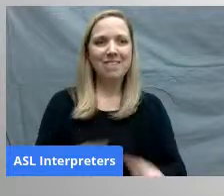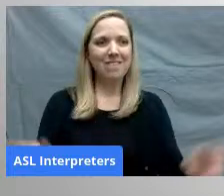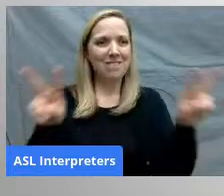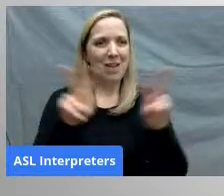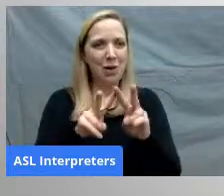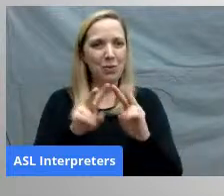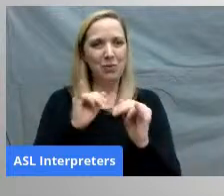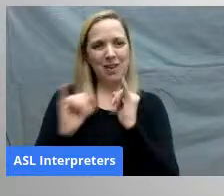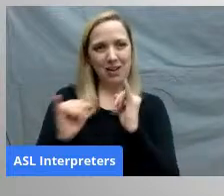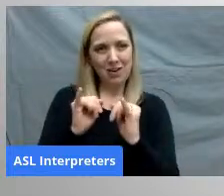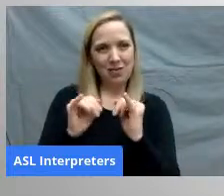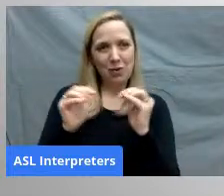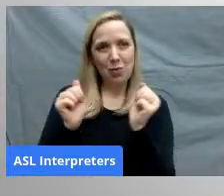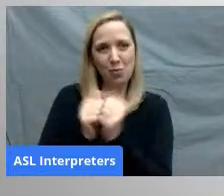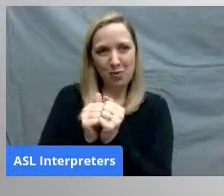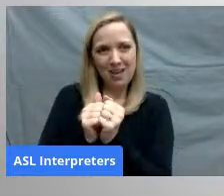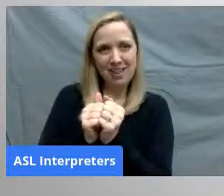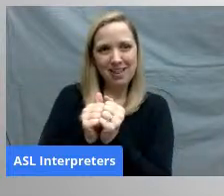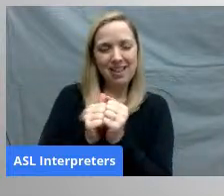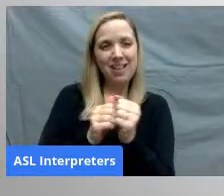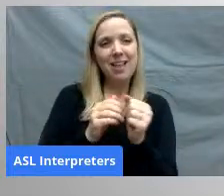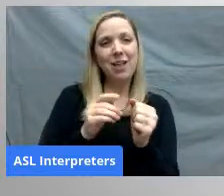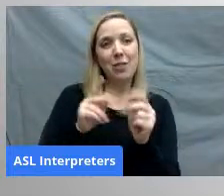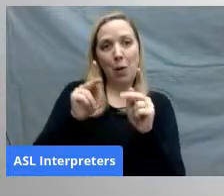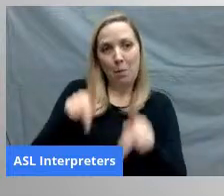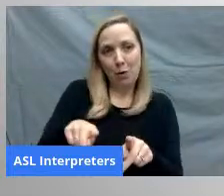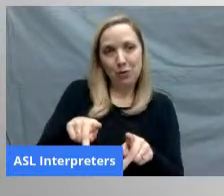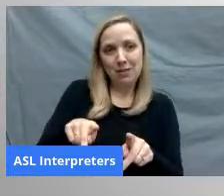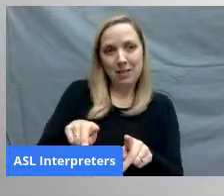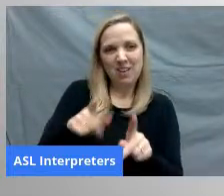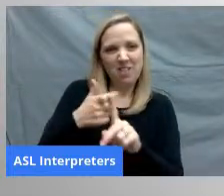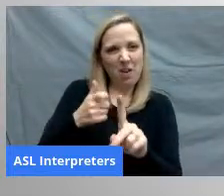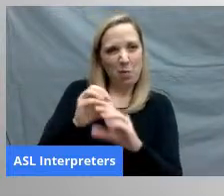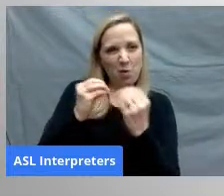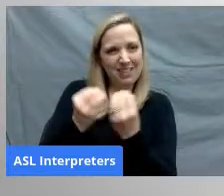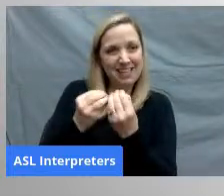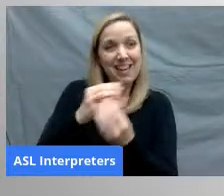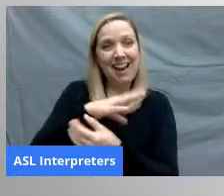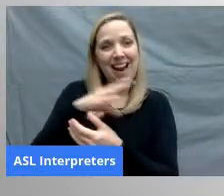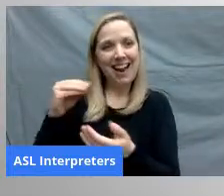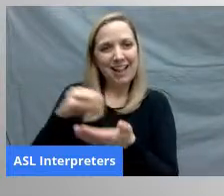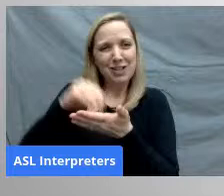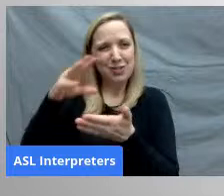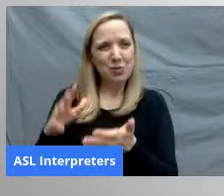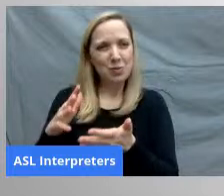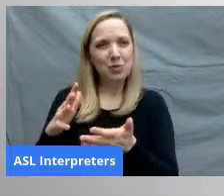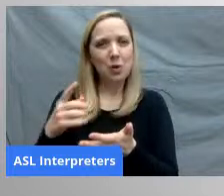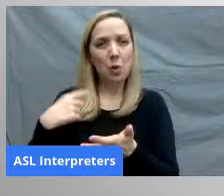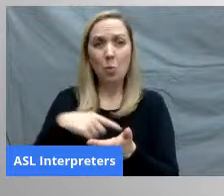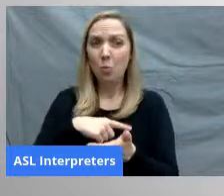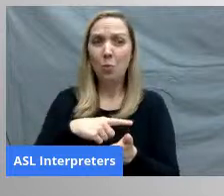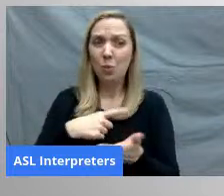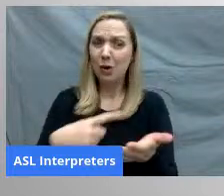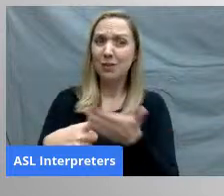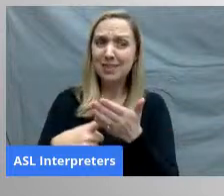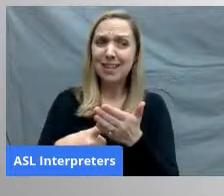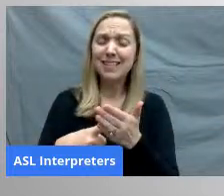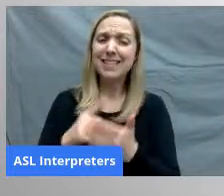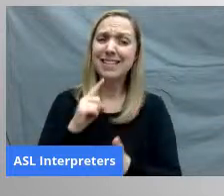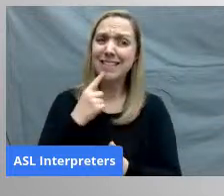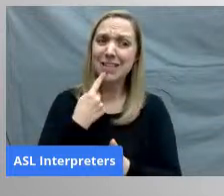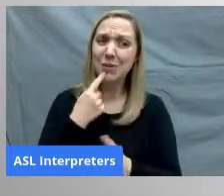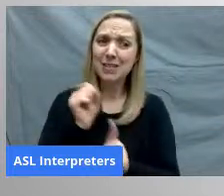interview with the student. We don't want to be intrusive inside of there, because we are talking about serious situations such as abuse